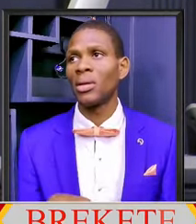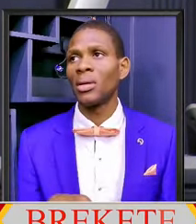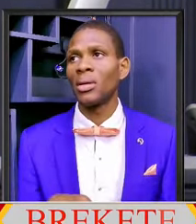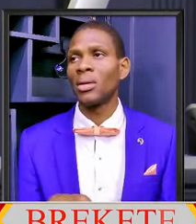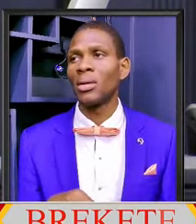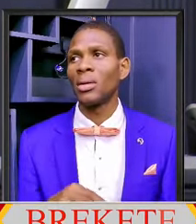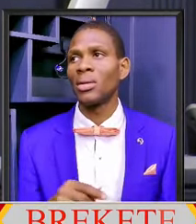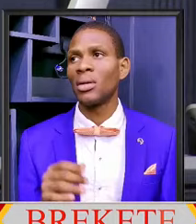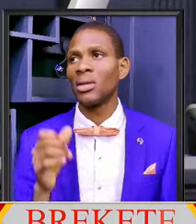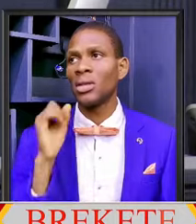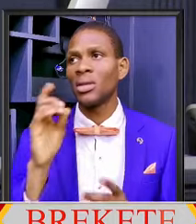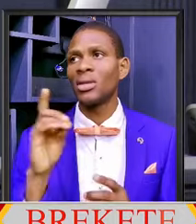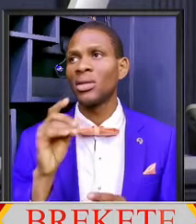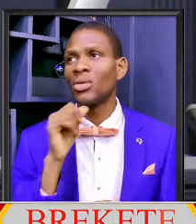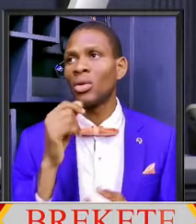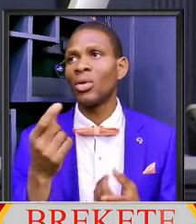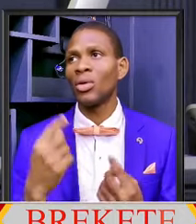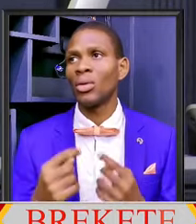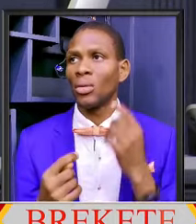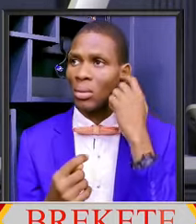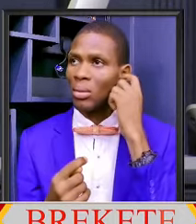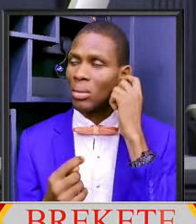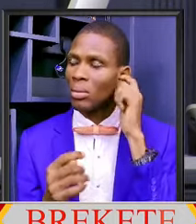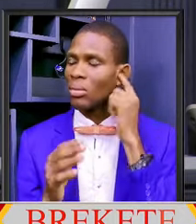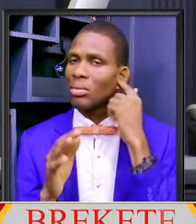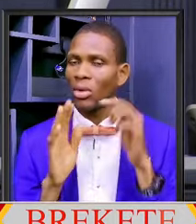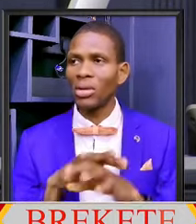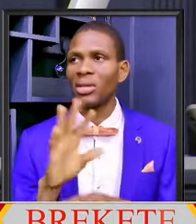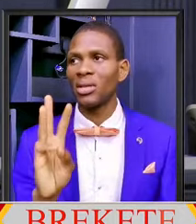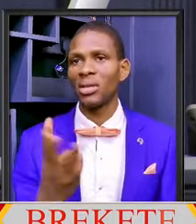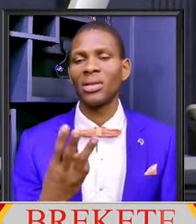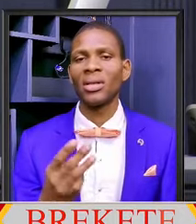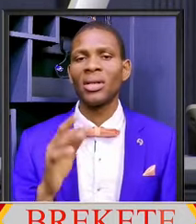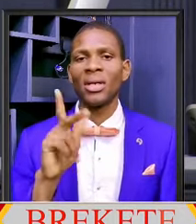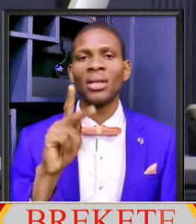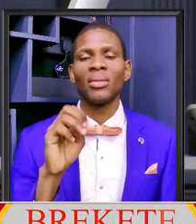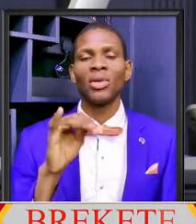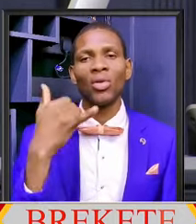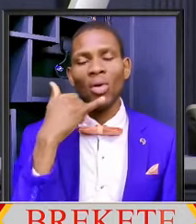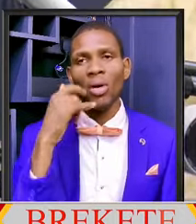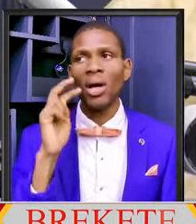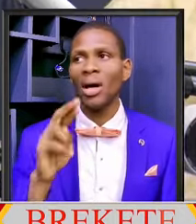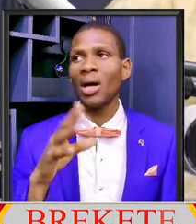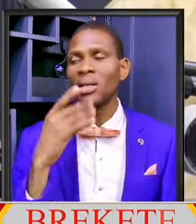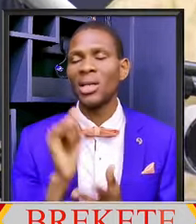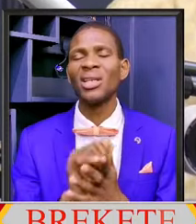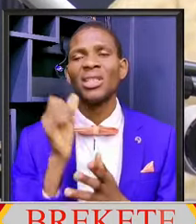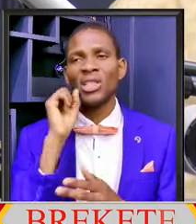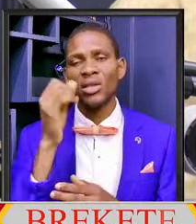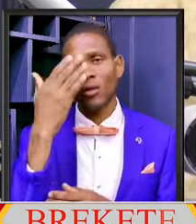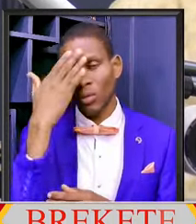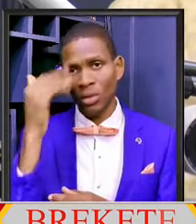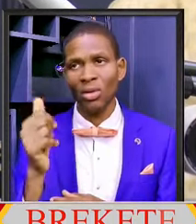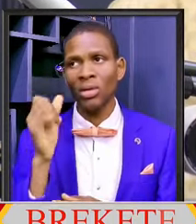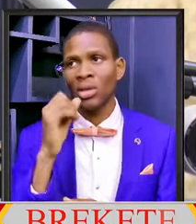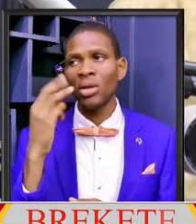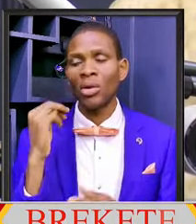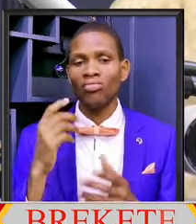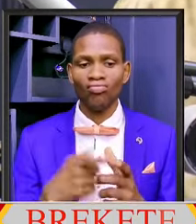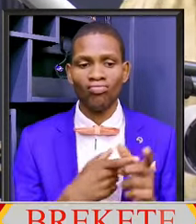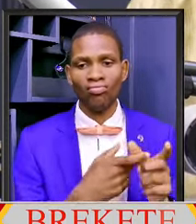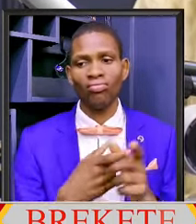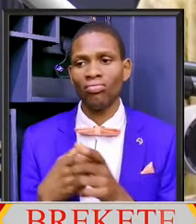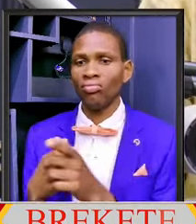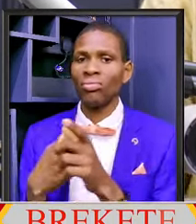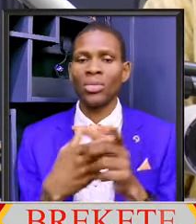Uh-huh. So she didn't come? She didn't come on the 6th. Kemi called her. She said that she forgot to. She was running